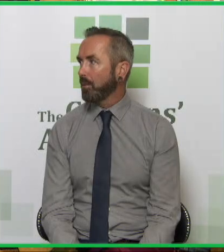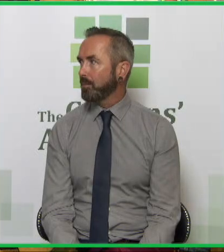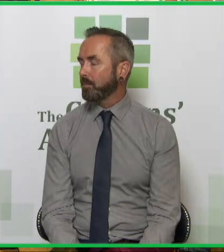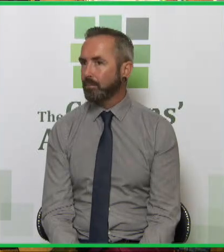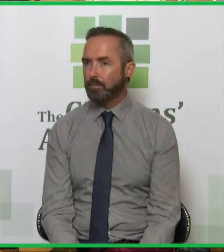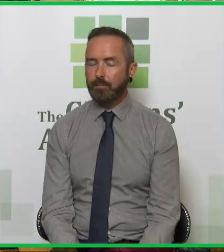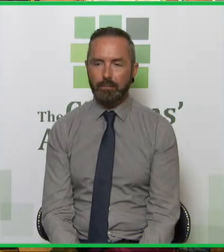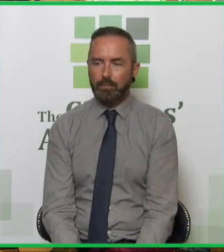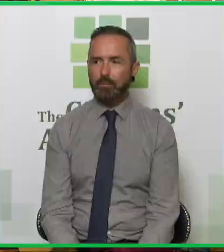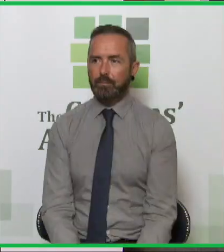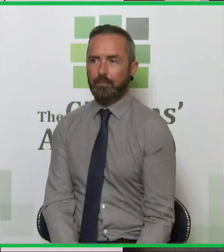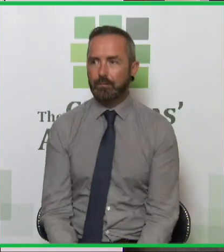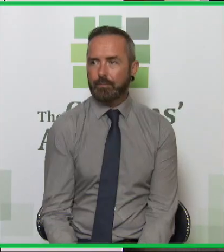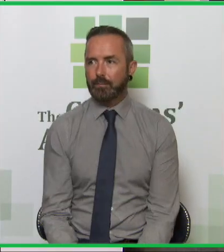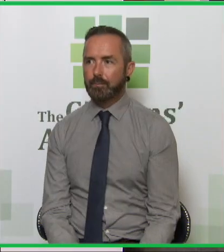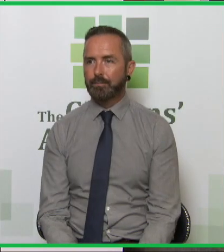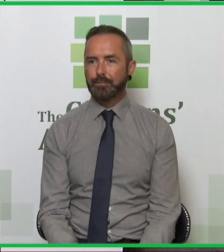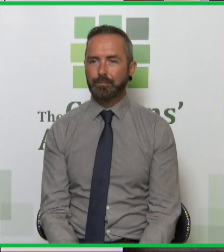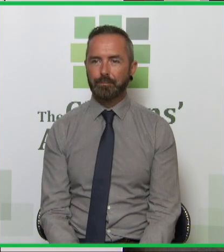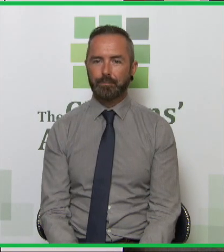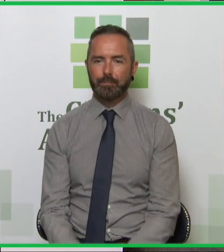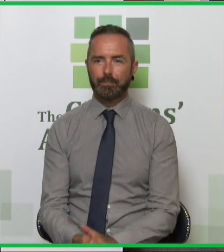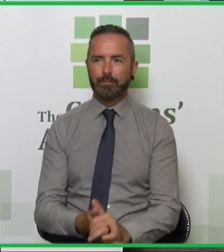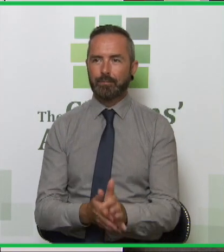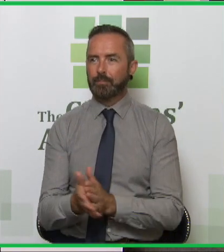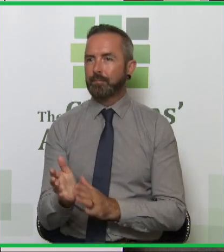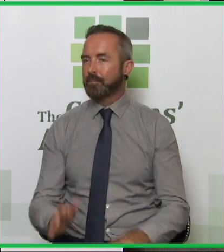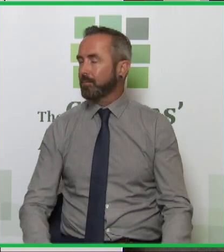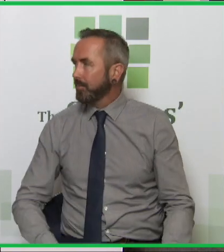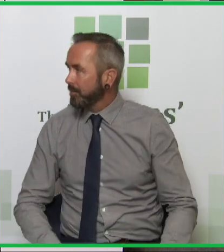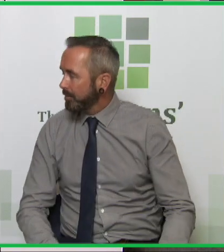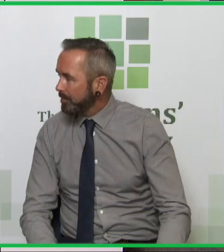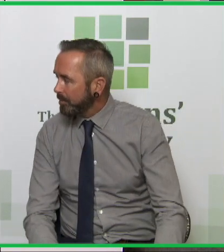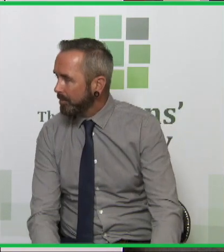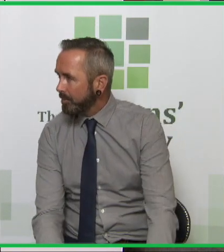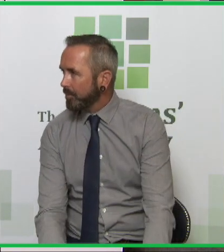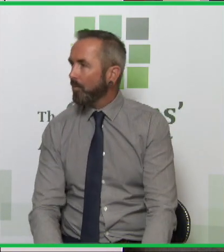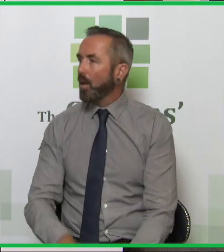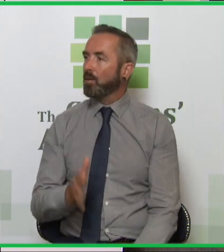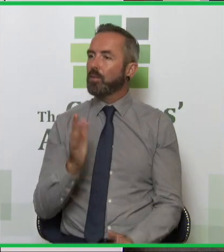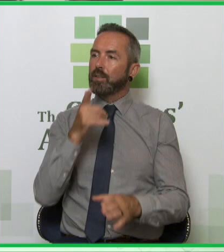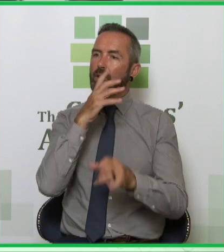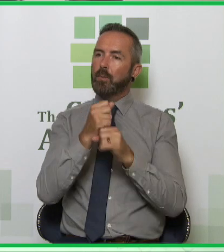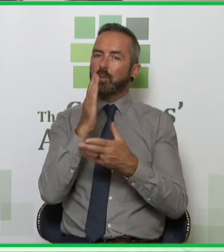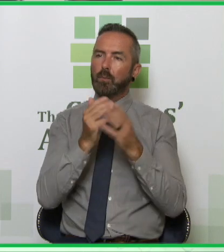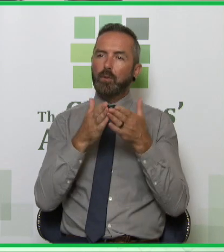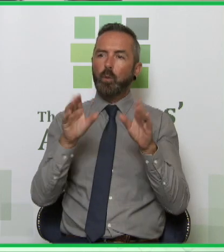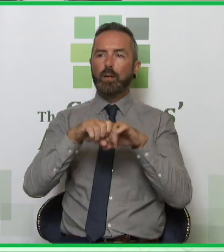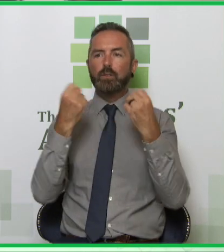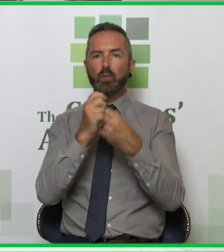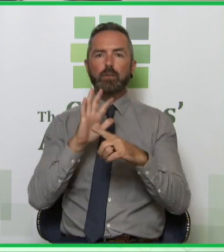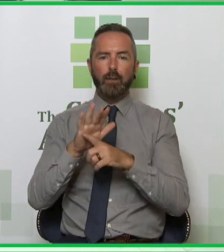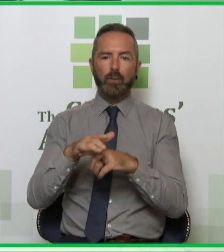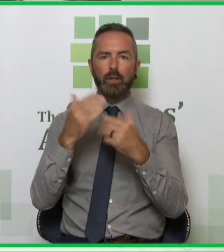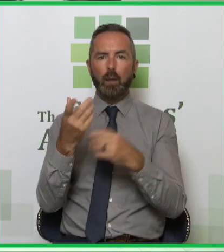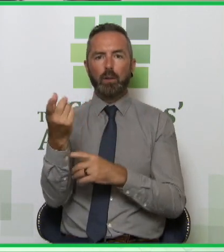And you did, as you said, and he followed well from Father Peter McVerry's presentation and talking about some of the wider social detriments. Now I'm going to ask Fiona Ward